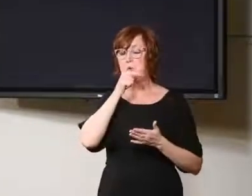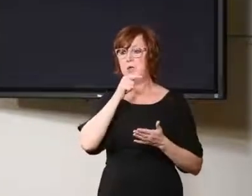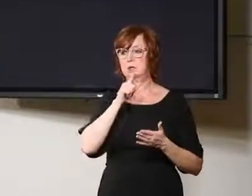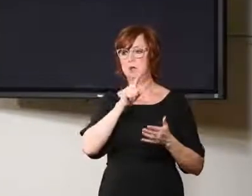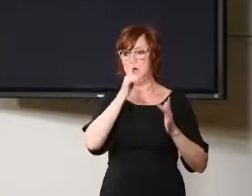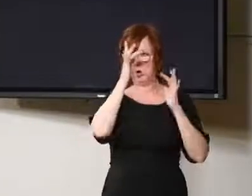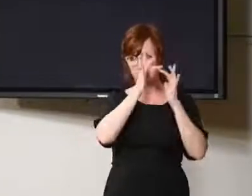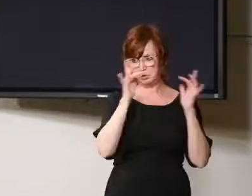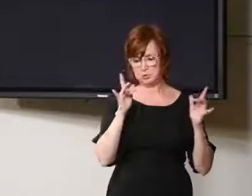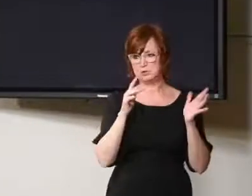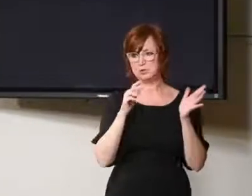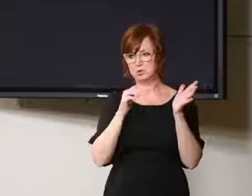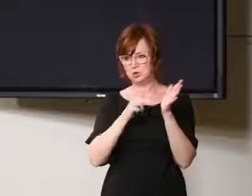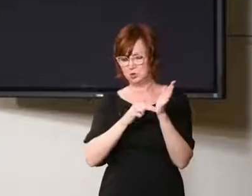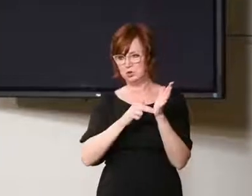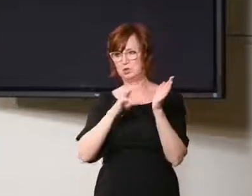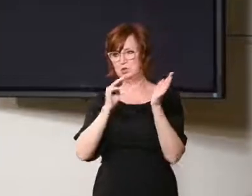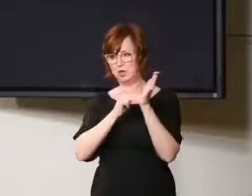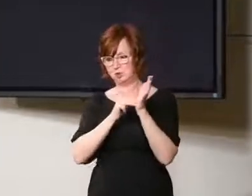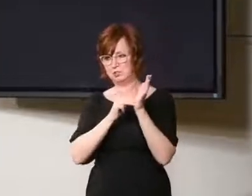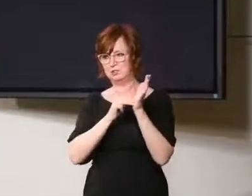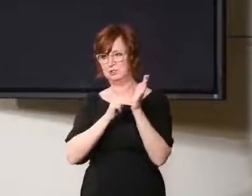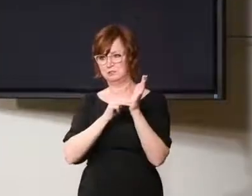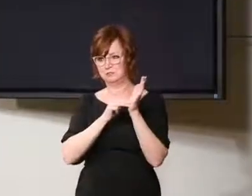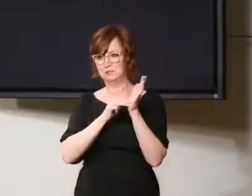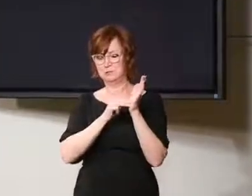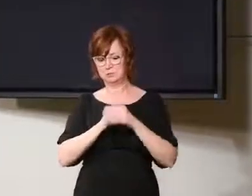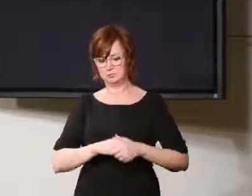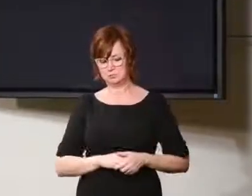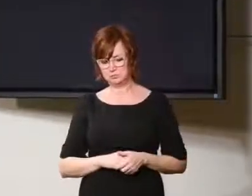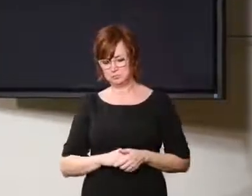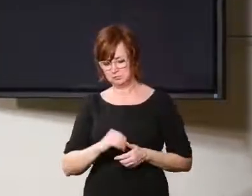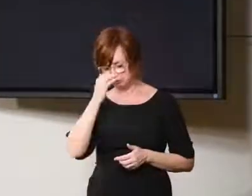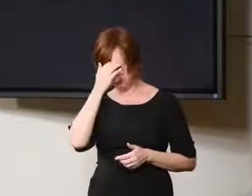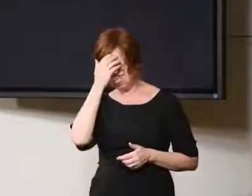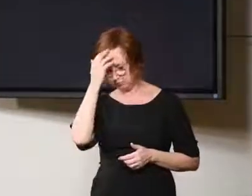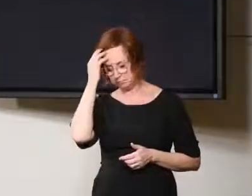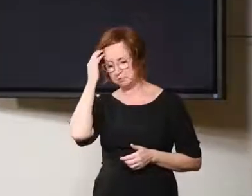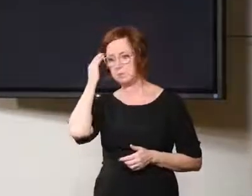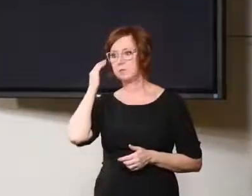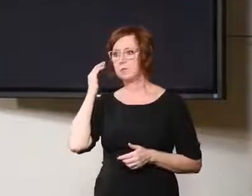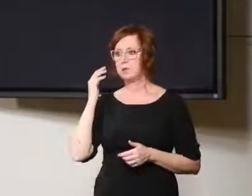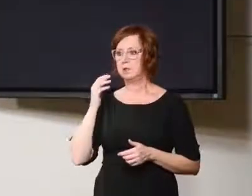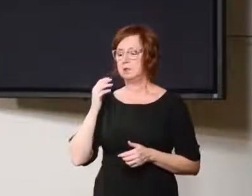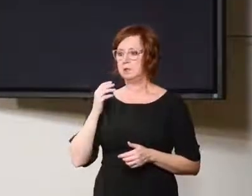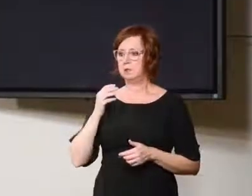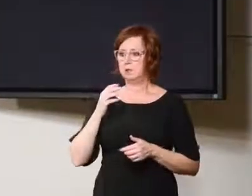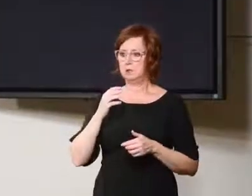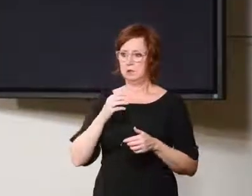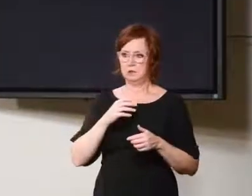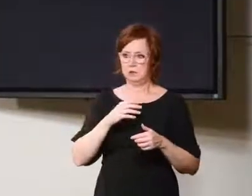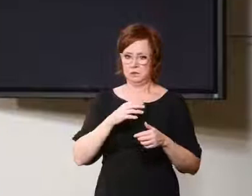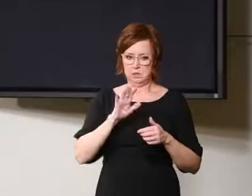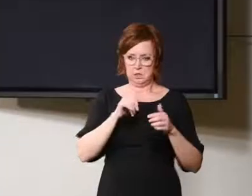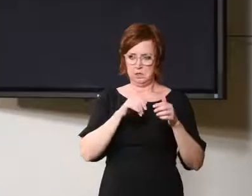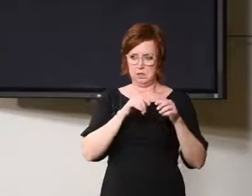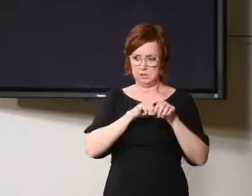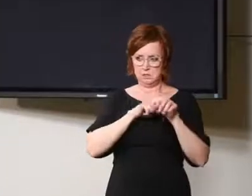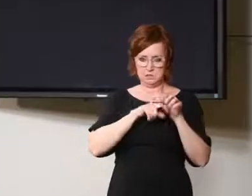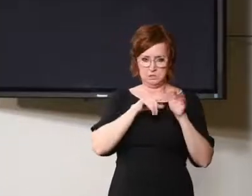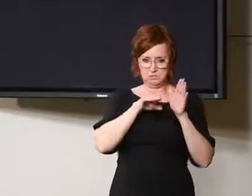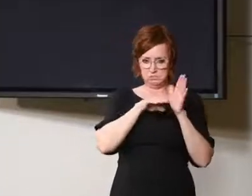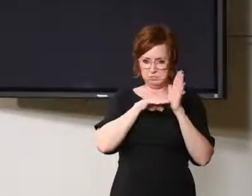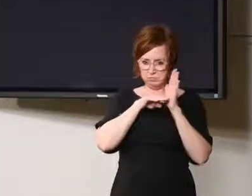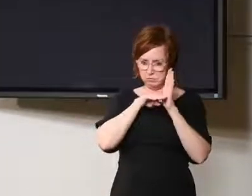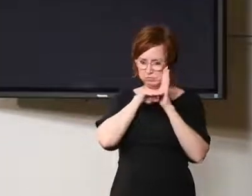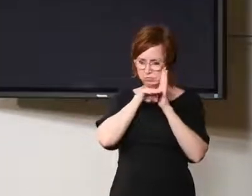some time as well to hopefully work on certifying some treatments for those that are most vulnerable that may